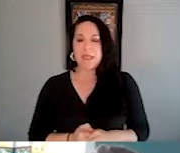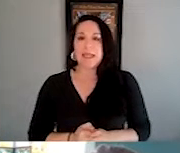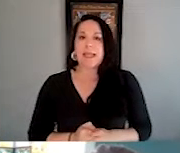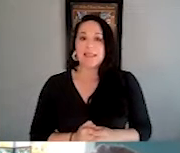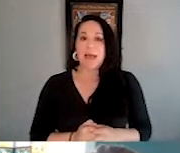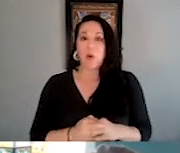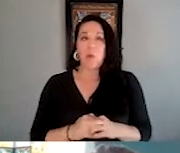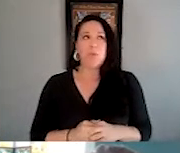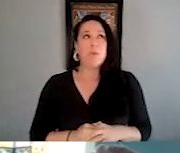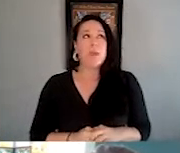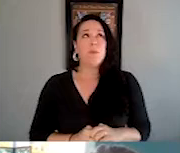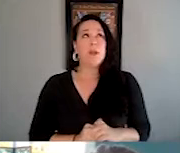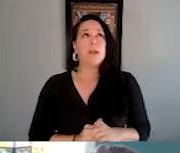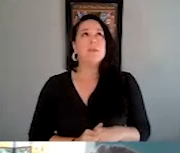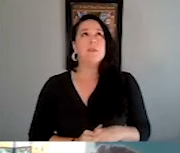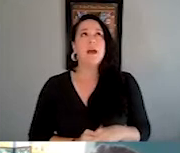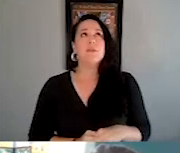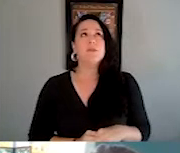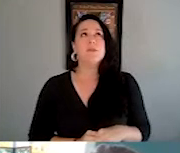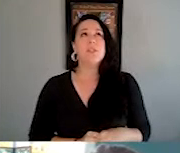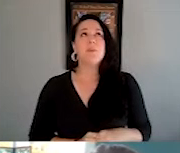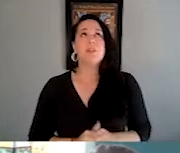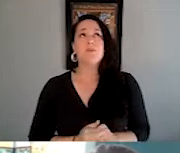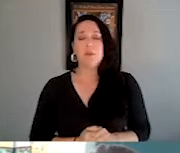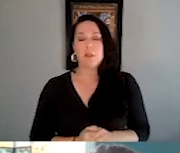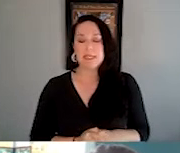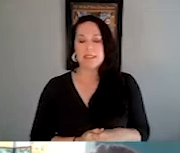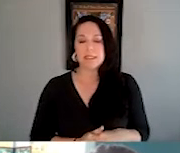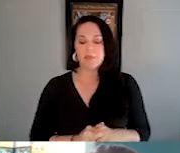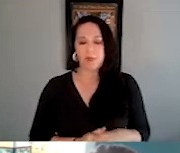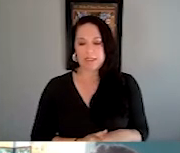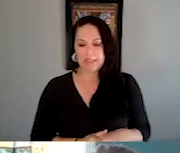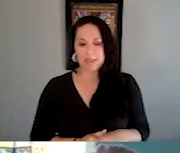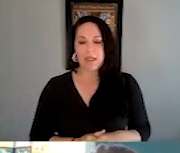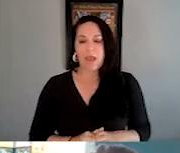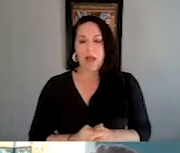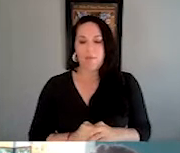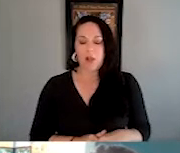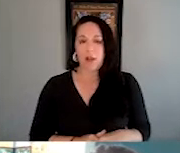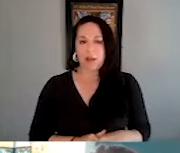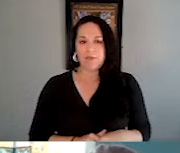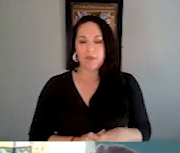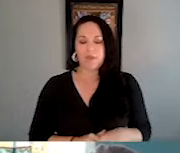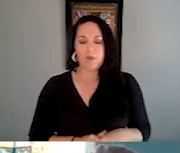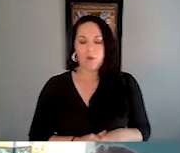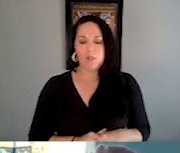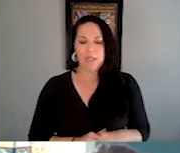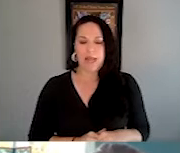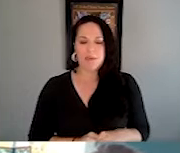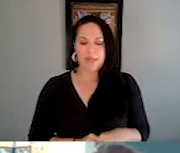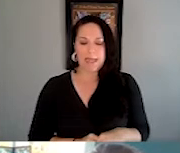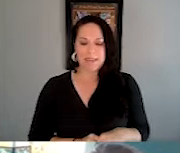the time is that we were strategic prevention framework state incentive grantees in our area of